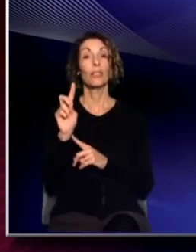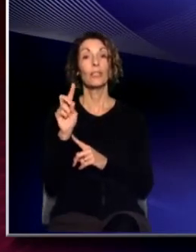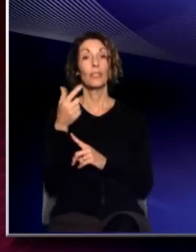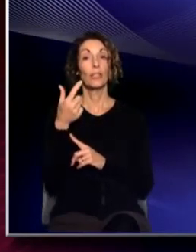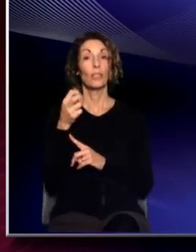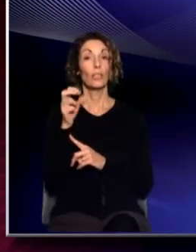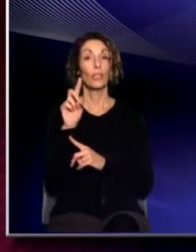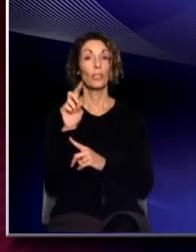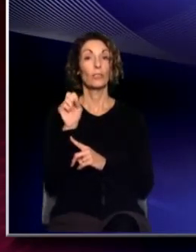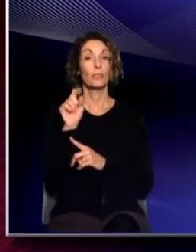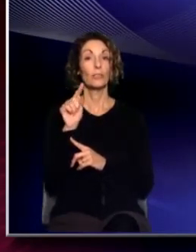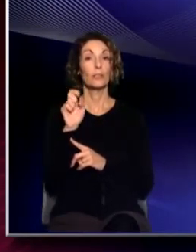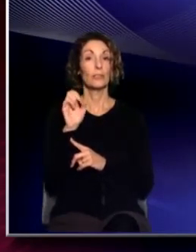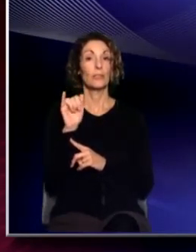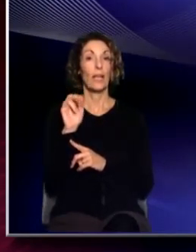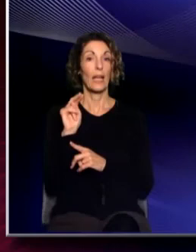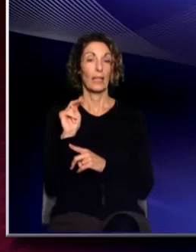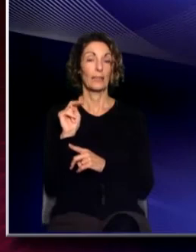Goodstein.